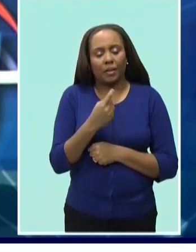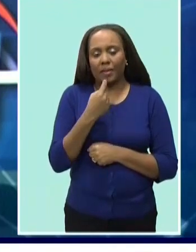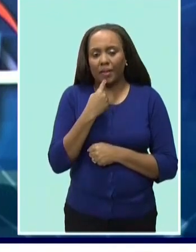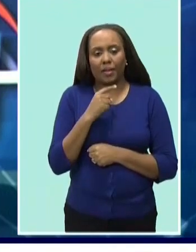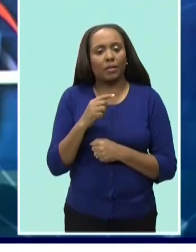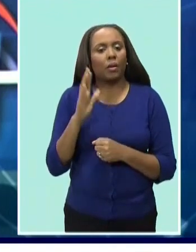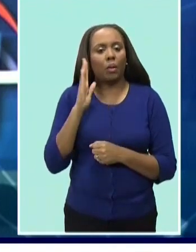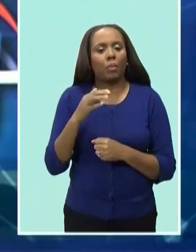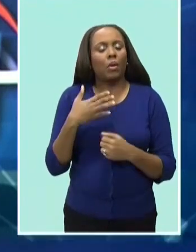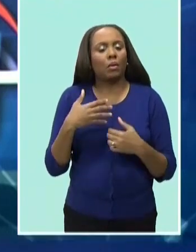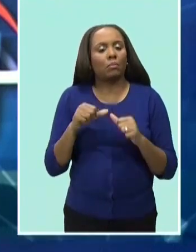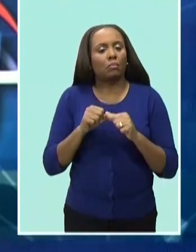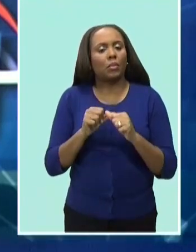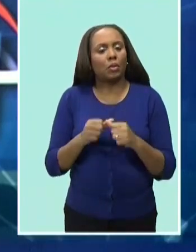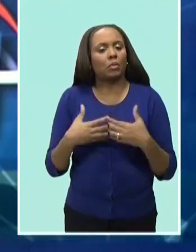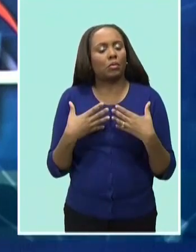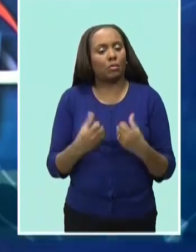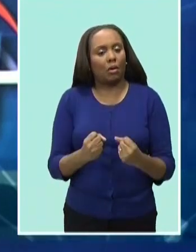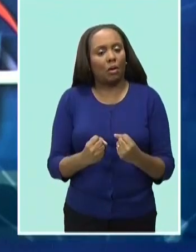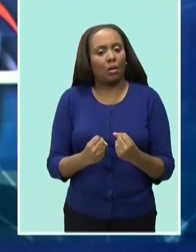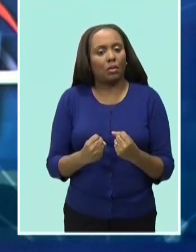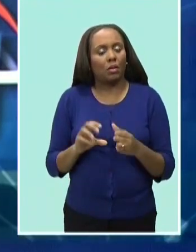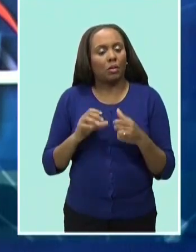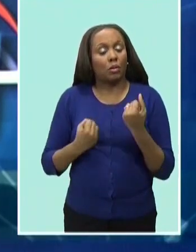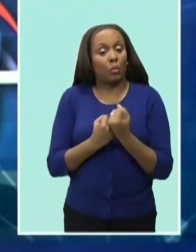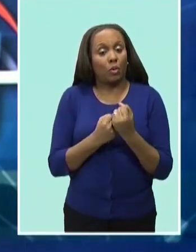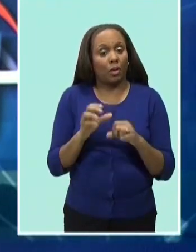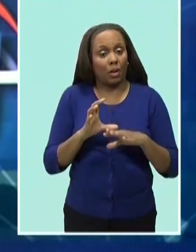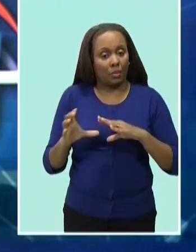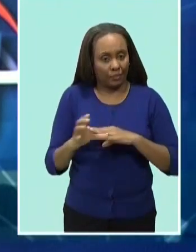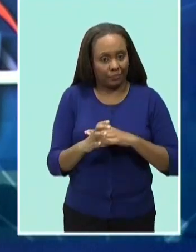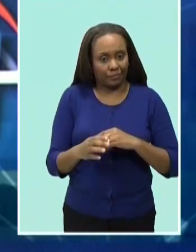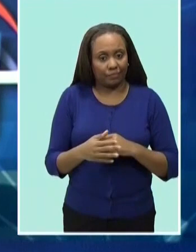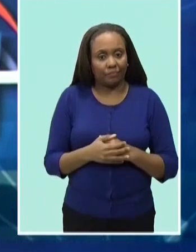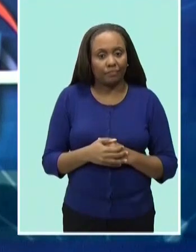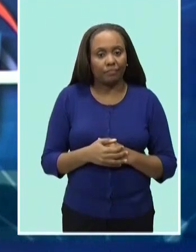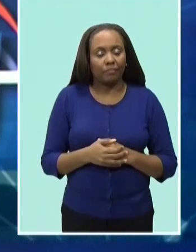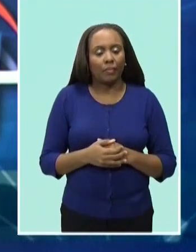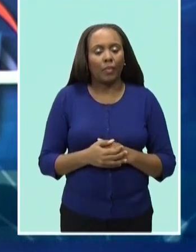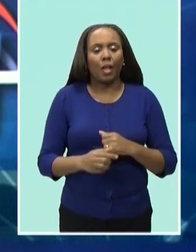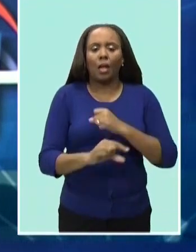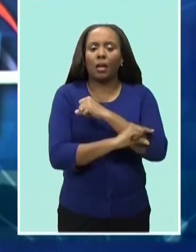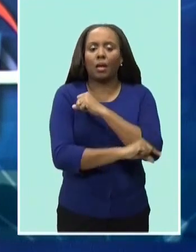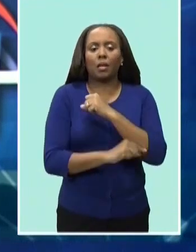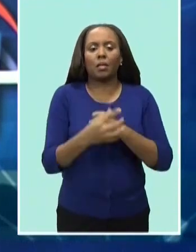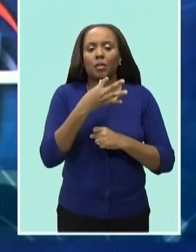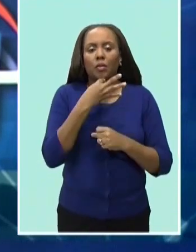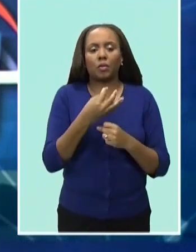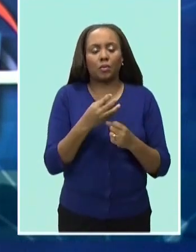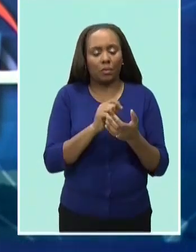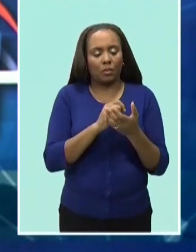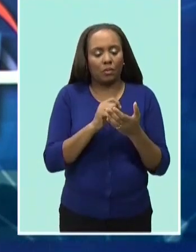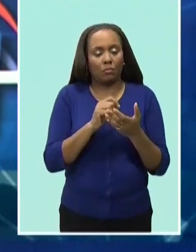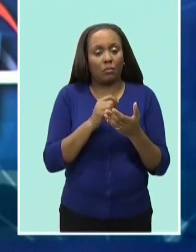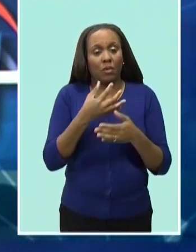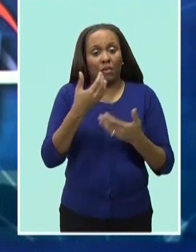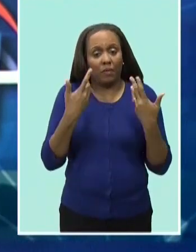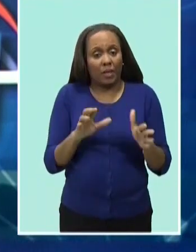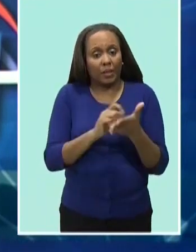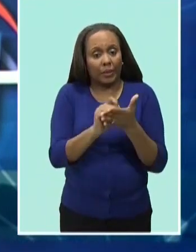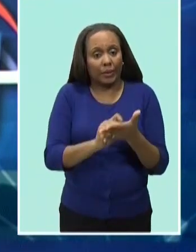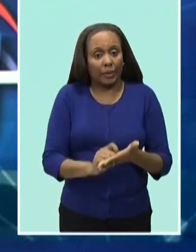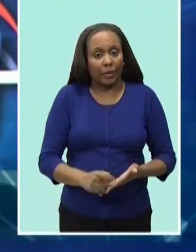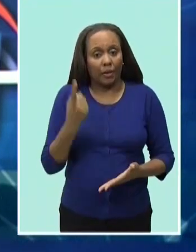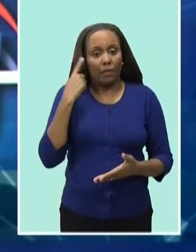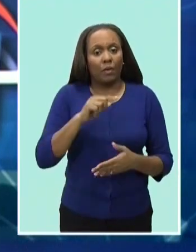to the Caribbean. While Guyana is close to completing the final draft of its National Climate Change Policy